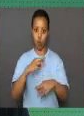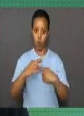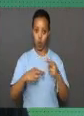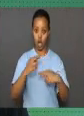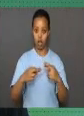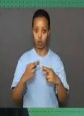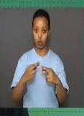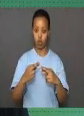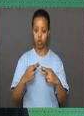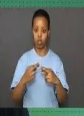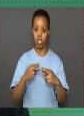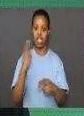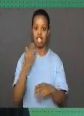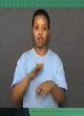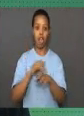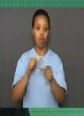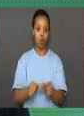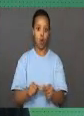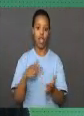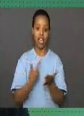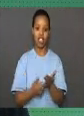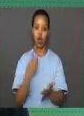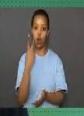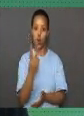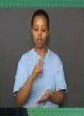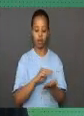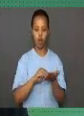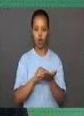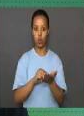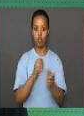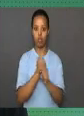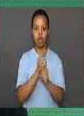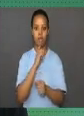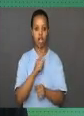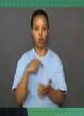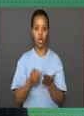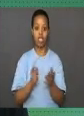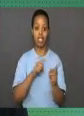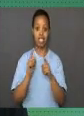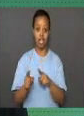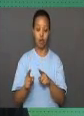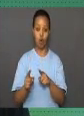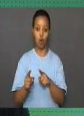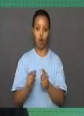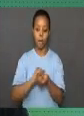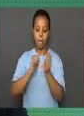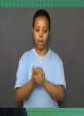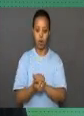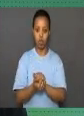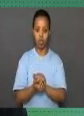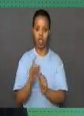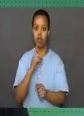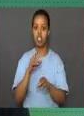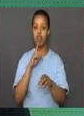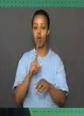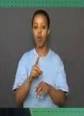used to drive the production of these two molecules that will, in turn, drive